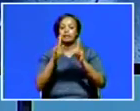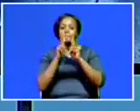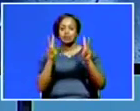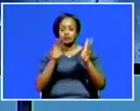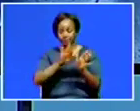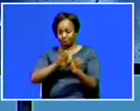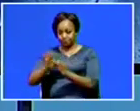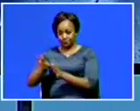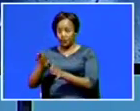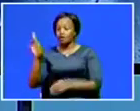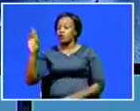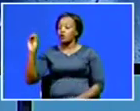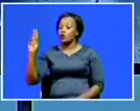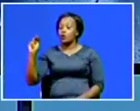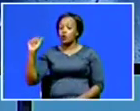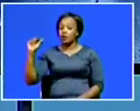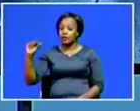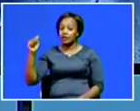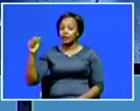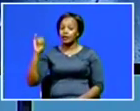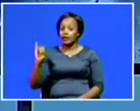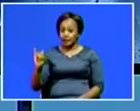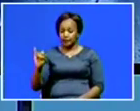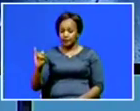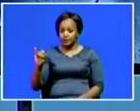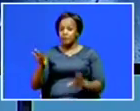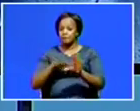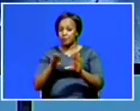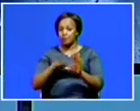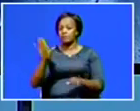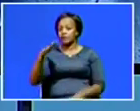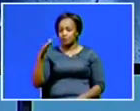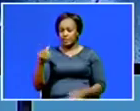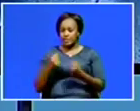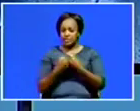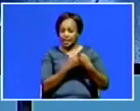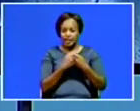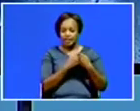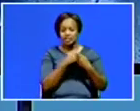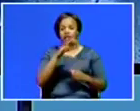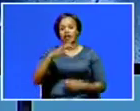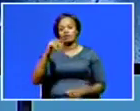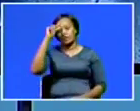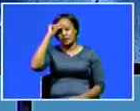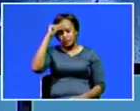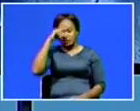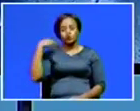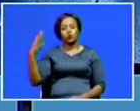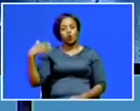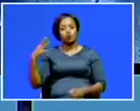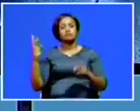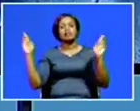Moving on, Rongai Member of Parliament Raymond Moi has challenged county governments to be more prepared to handle